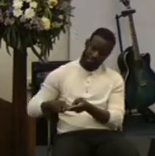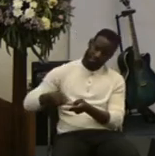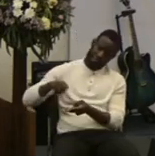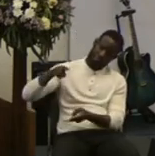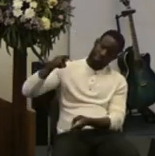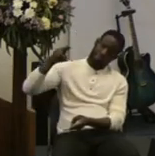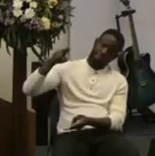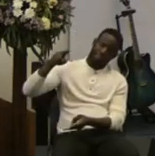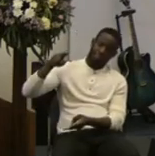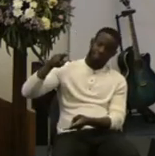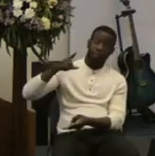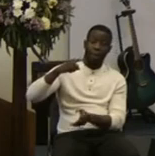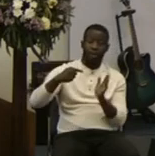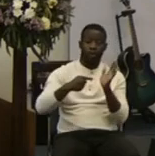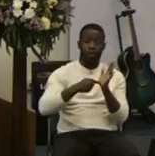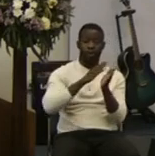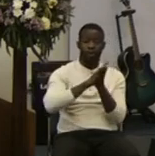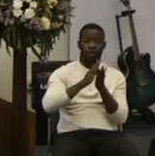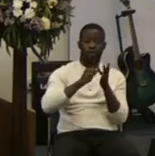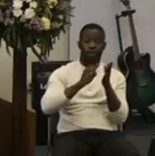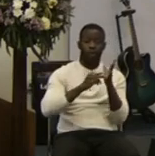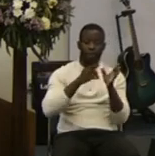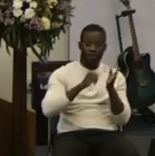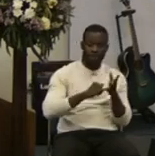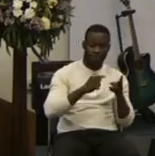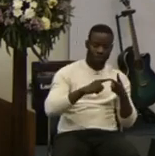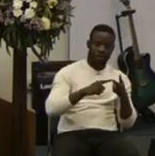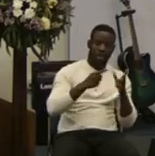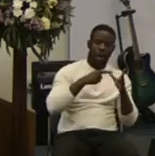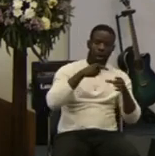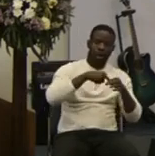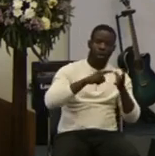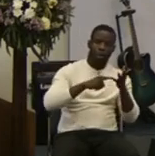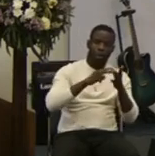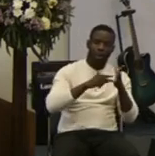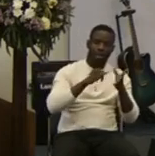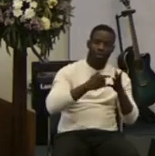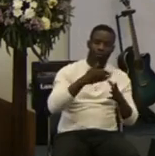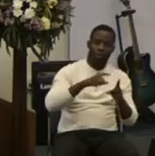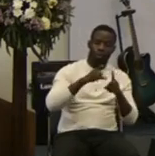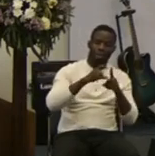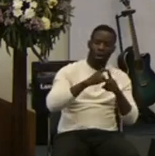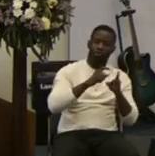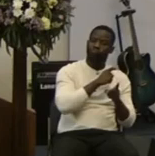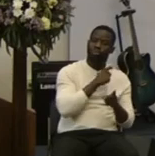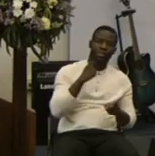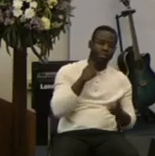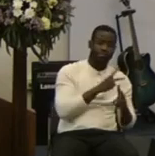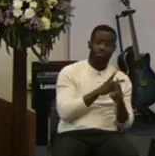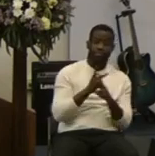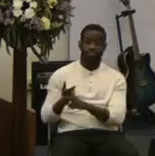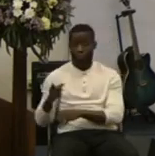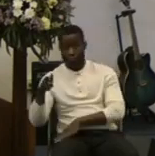when Thomas Aquinas, the Dominican priest, visited him. And Pope